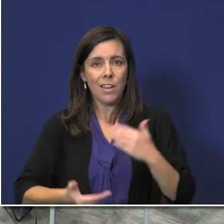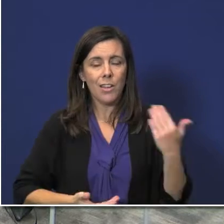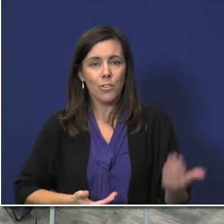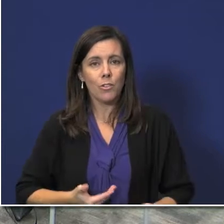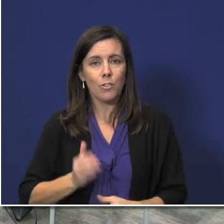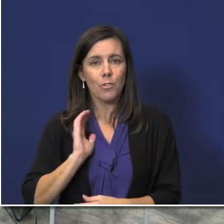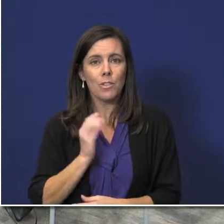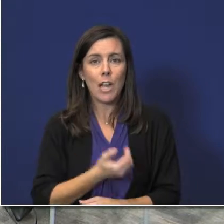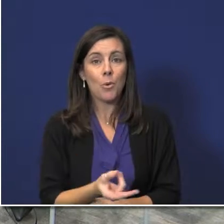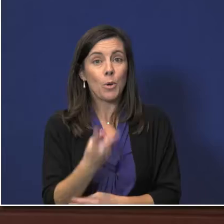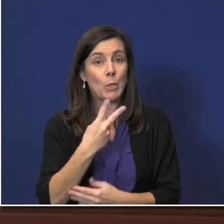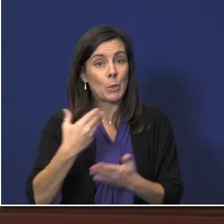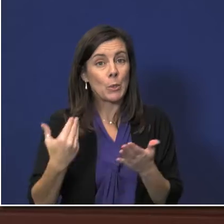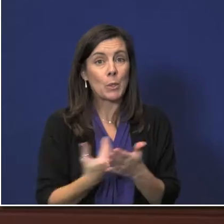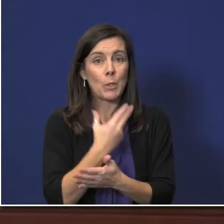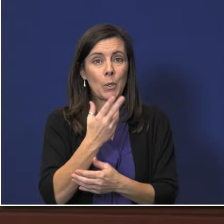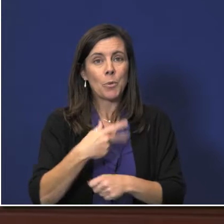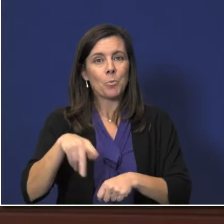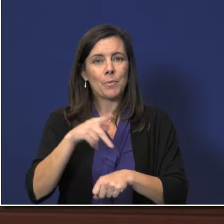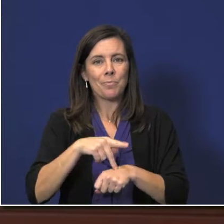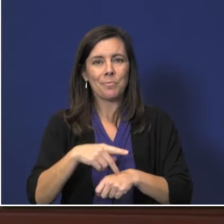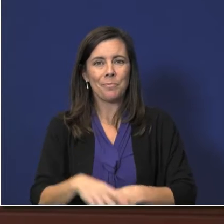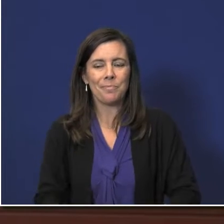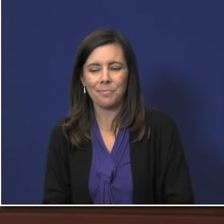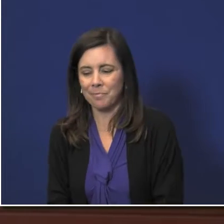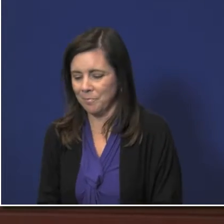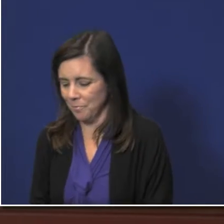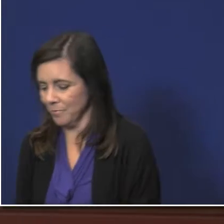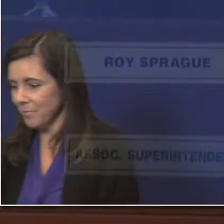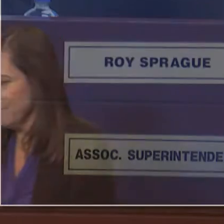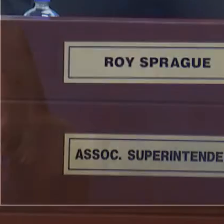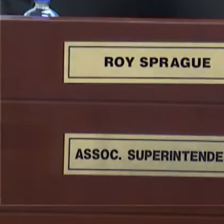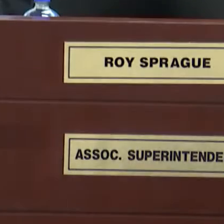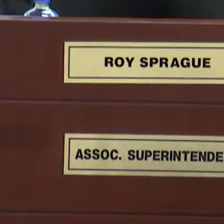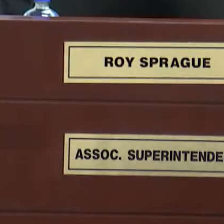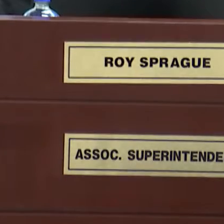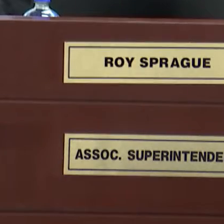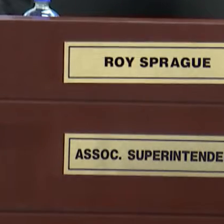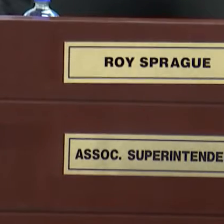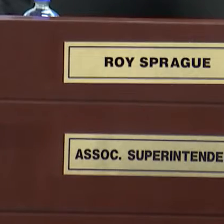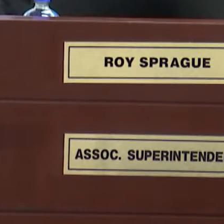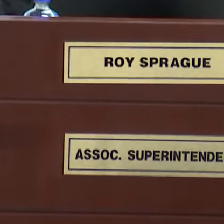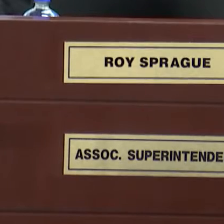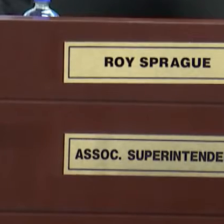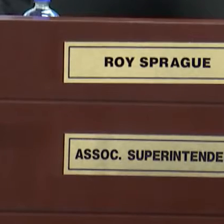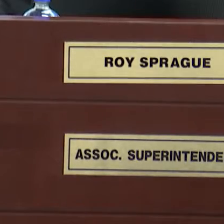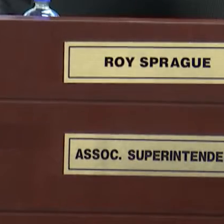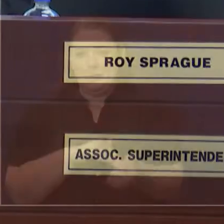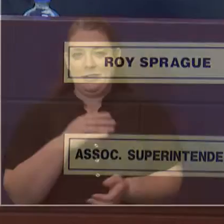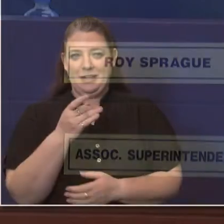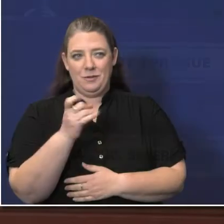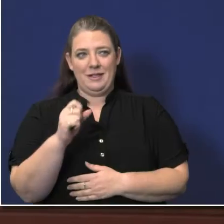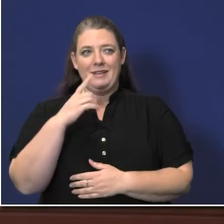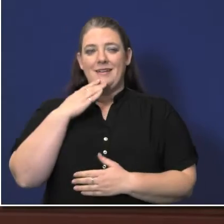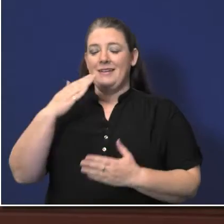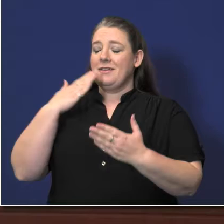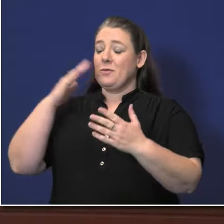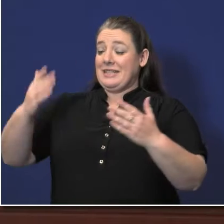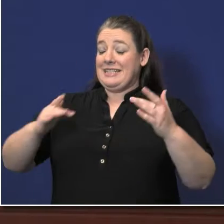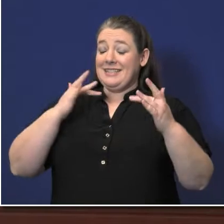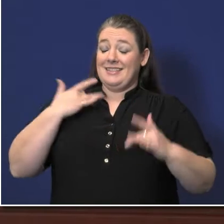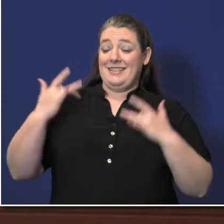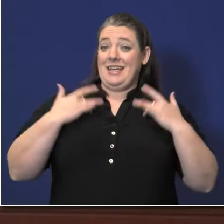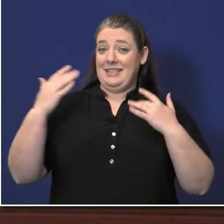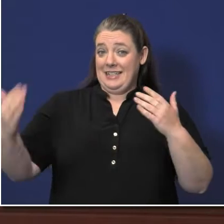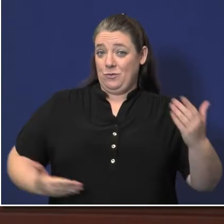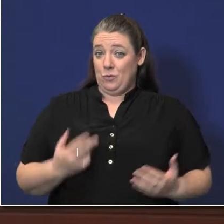our 2 new principals. Thank you, Dr. Henry. President Covey and Board of Trustees, we are excited to introduce